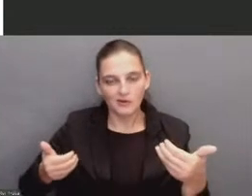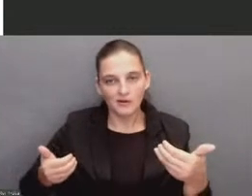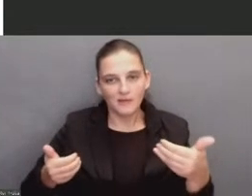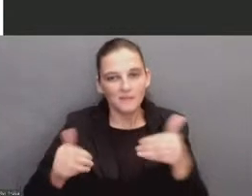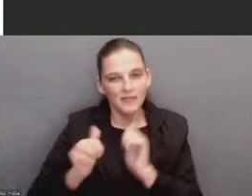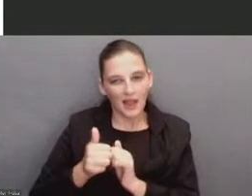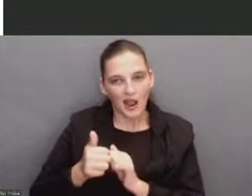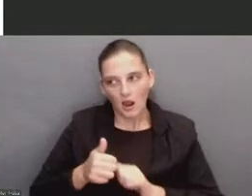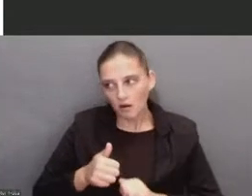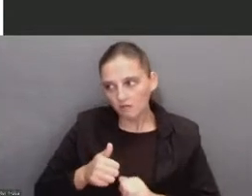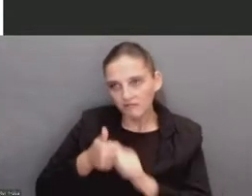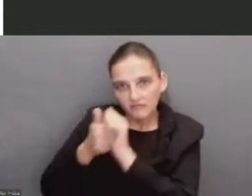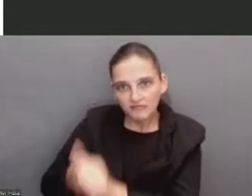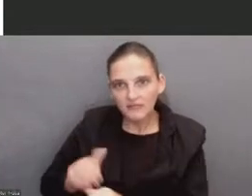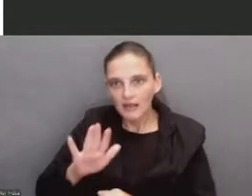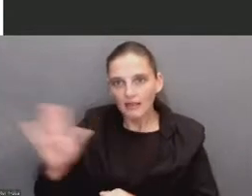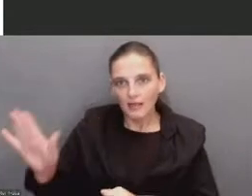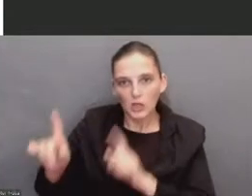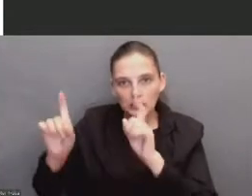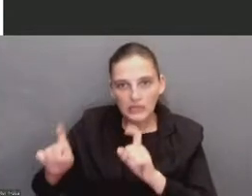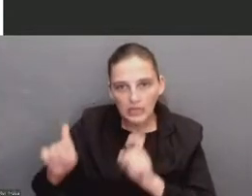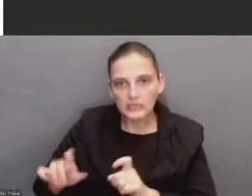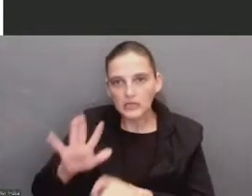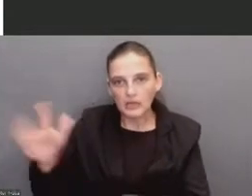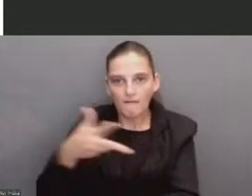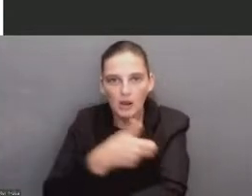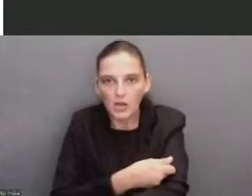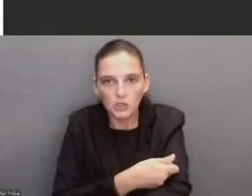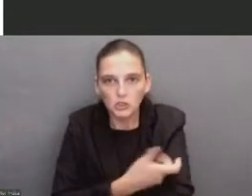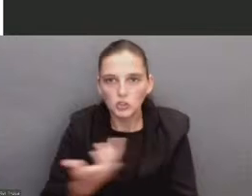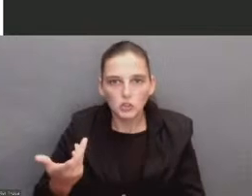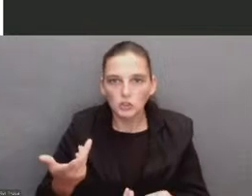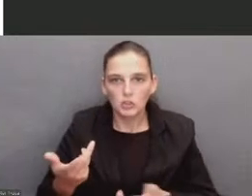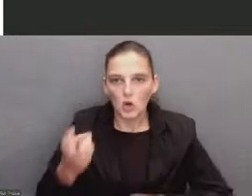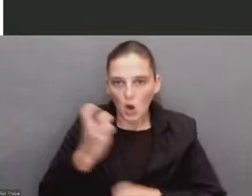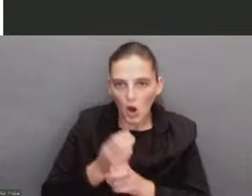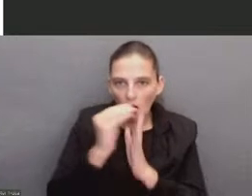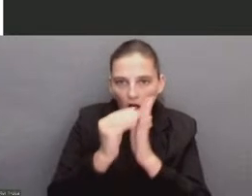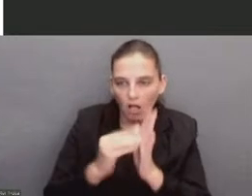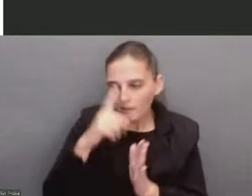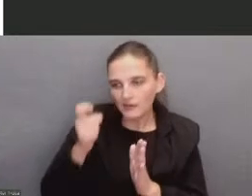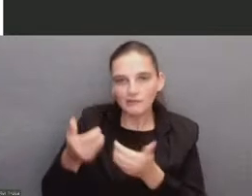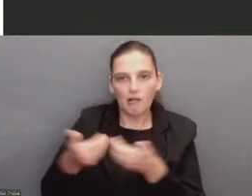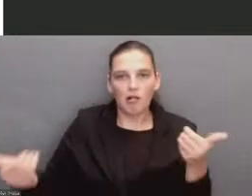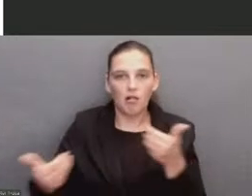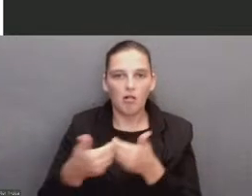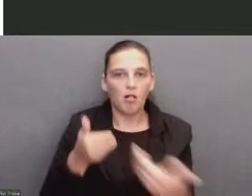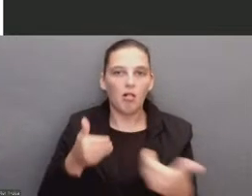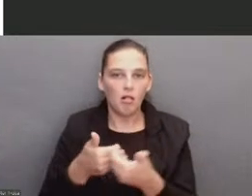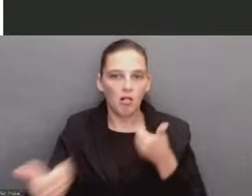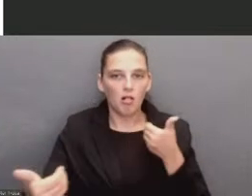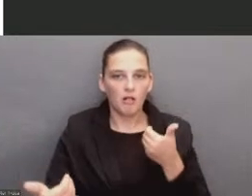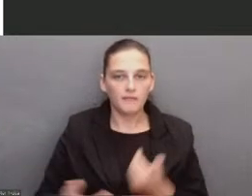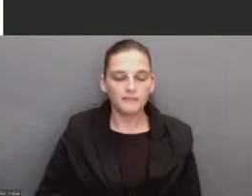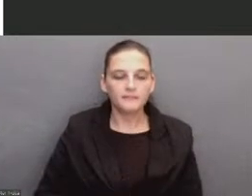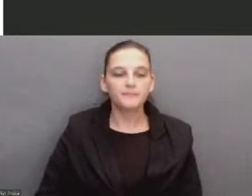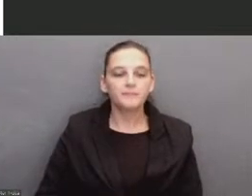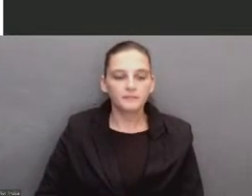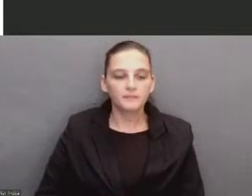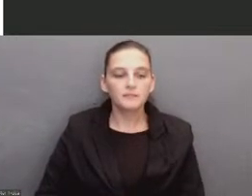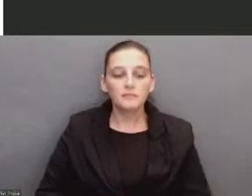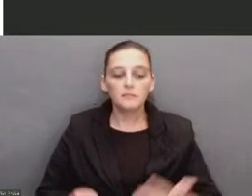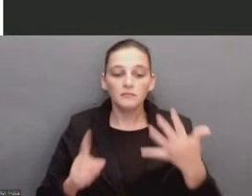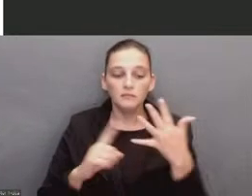testing, vaccinations, and other things because there are silos there. Problem statement 5 states that even